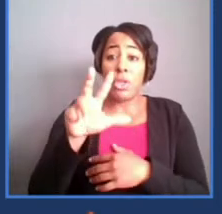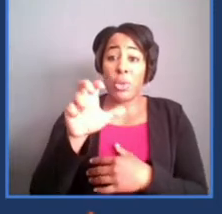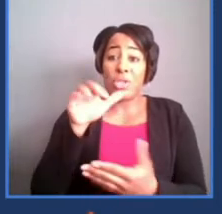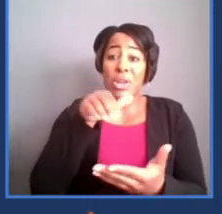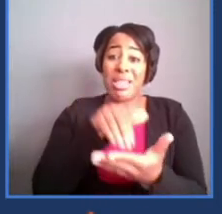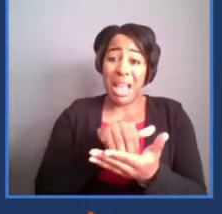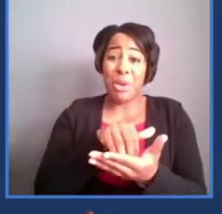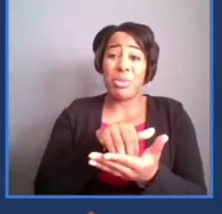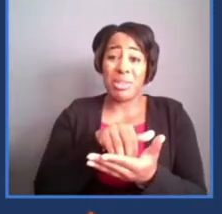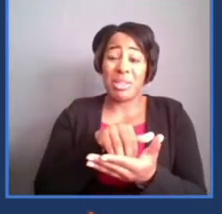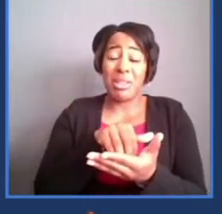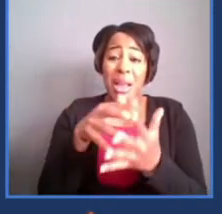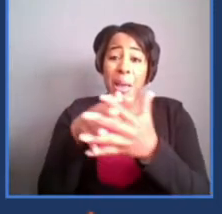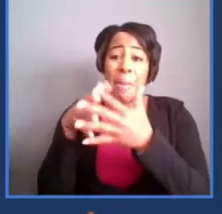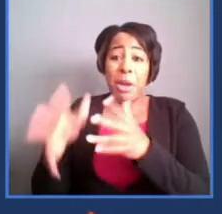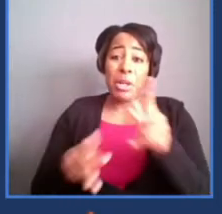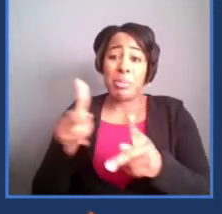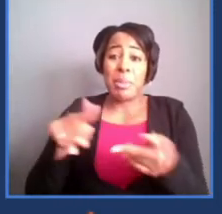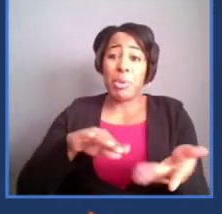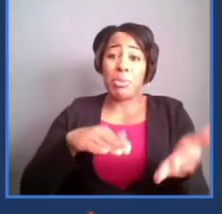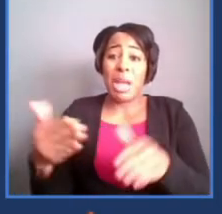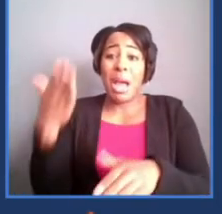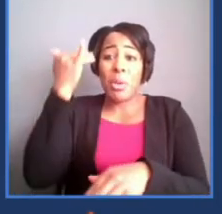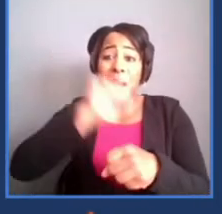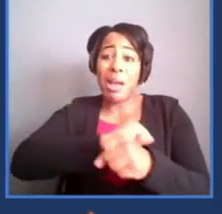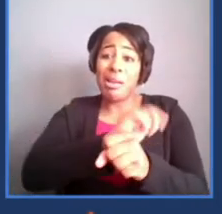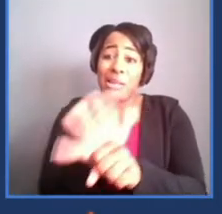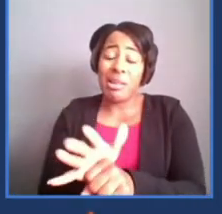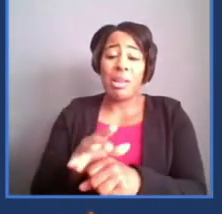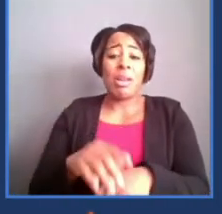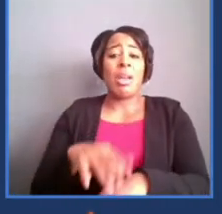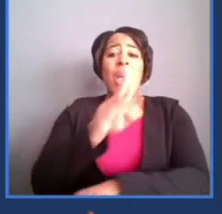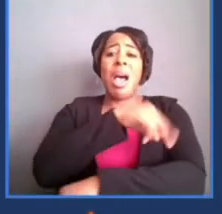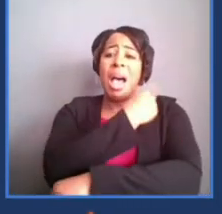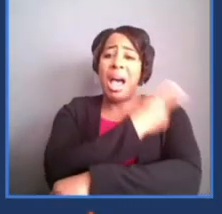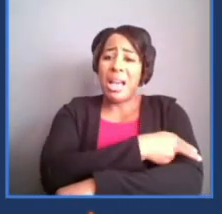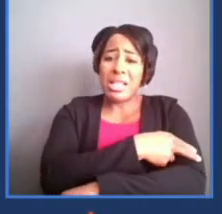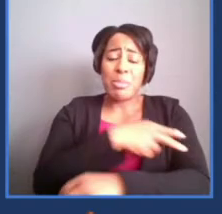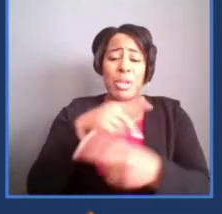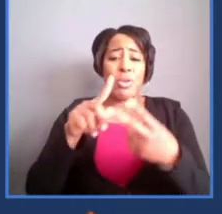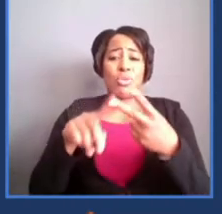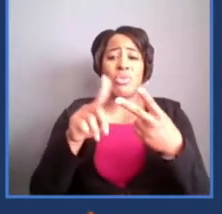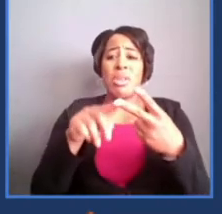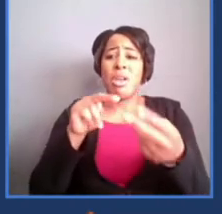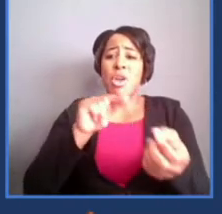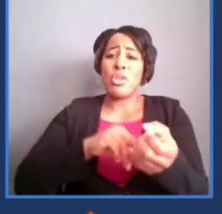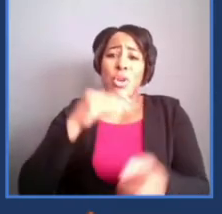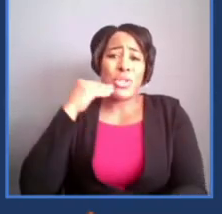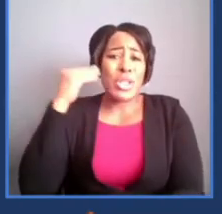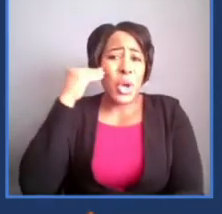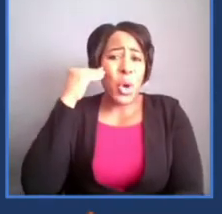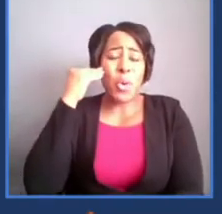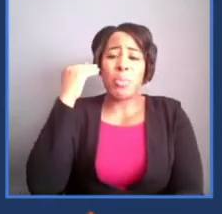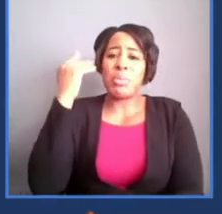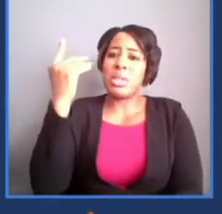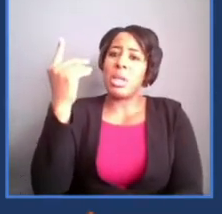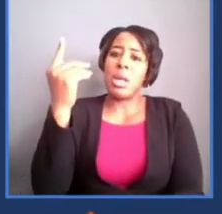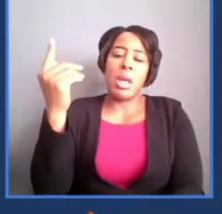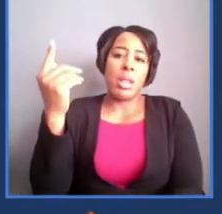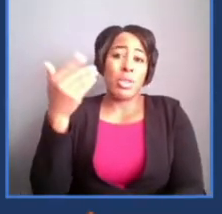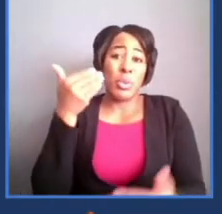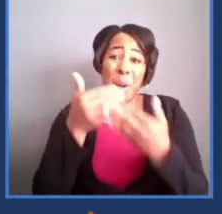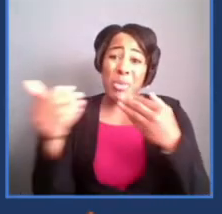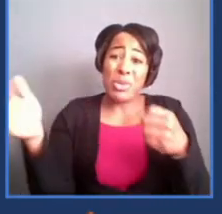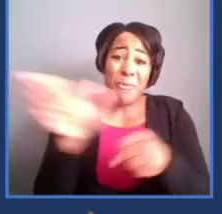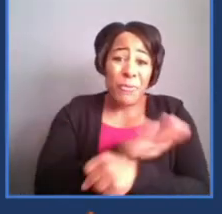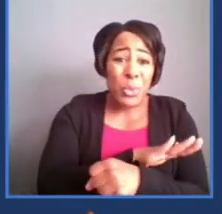those killed by this virus, our hospital systems, our nursing homes, buckling under the weight of this pandemic. So many